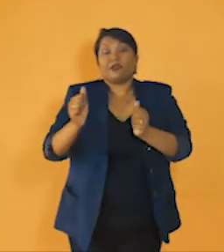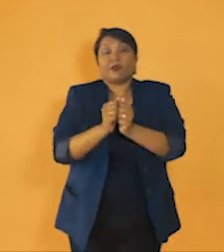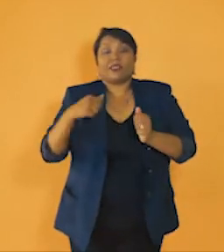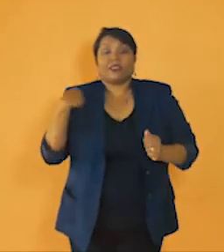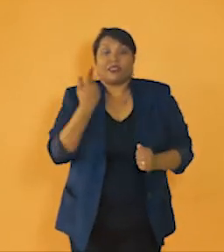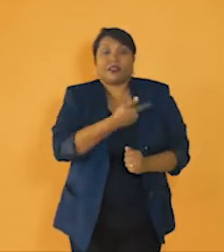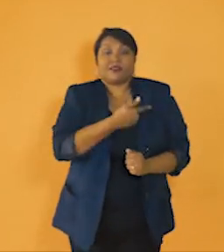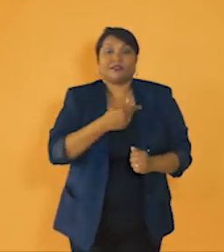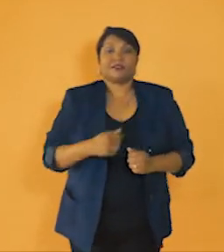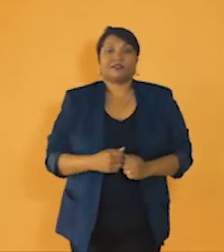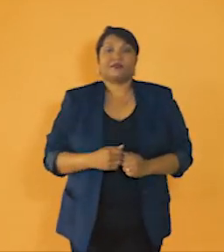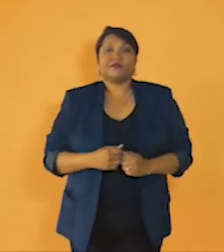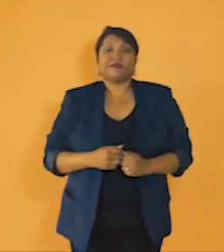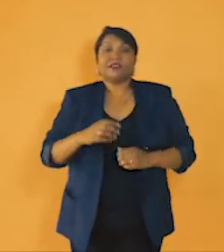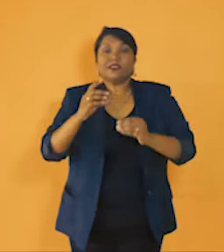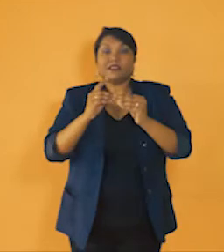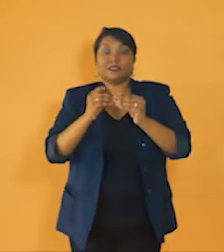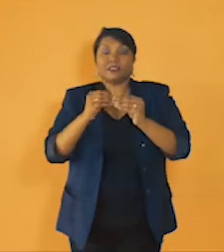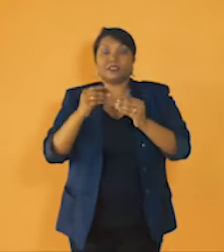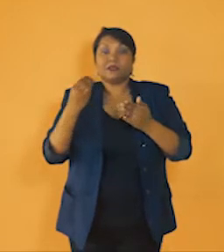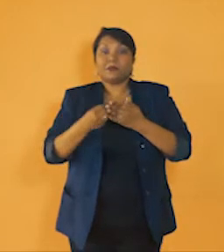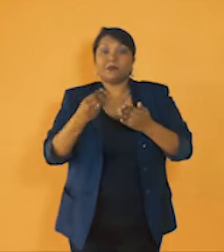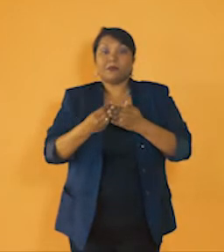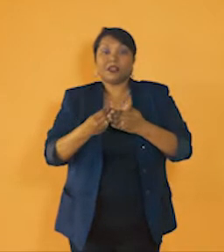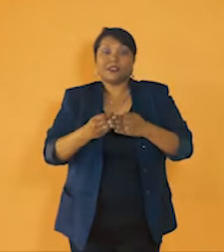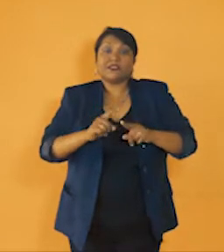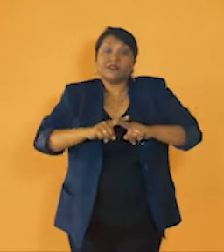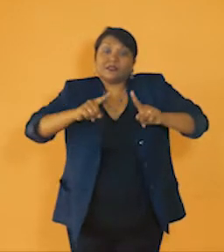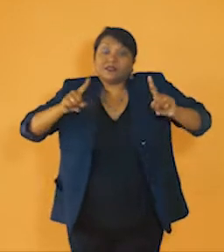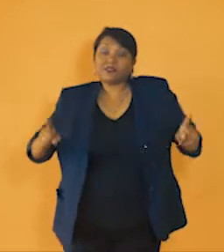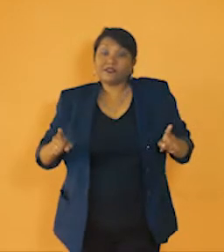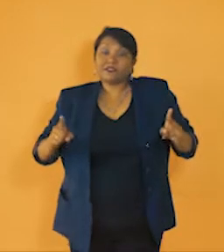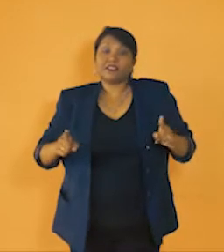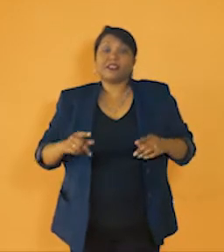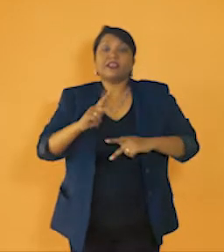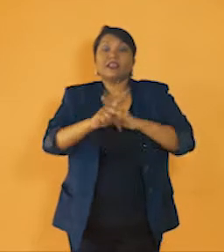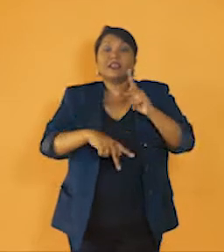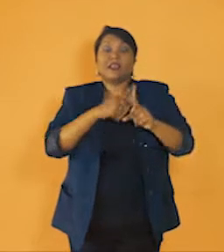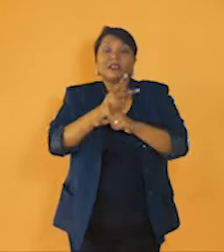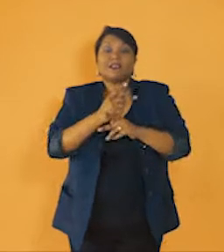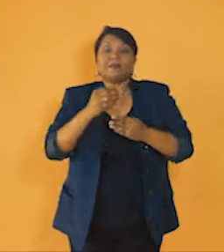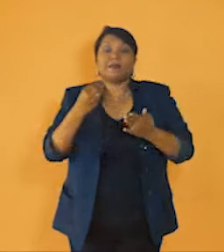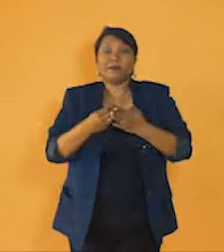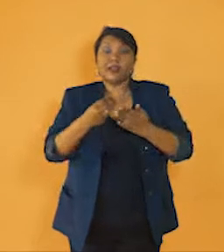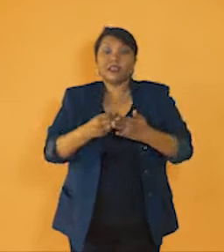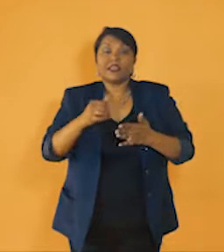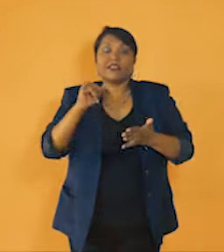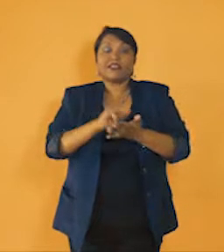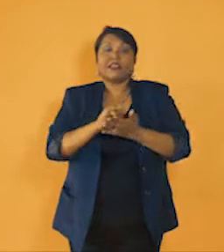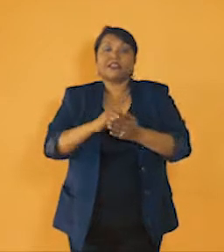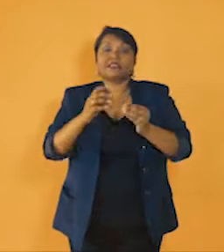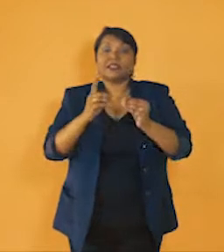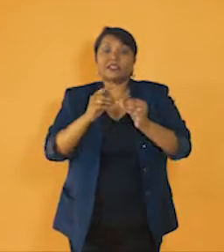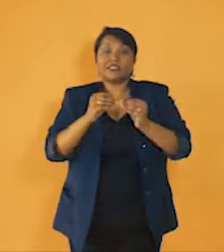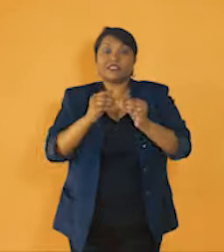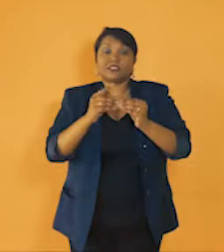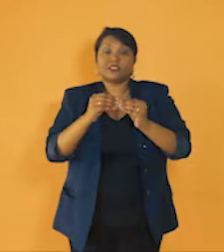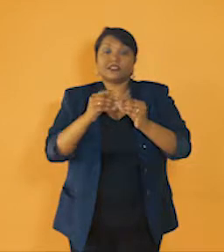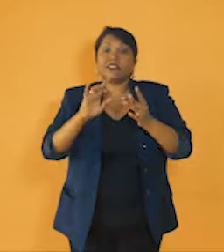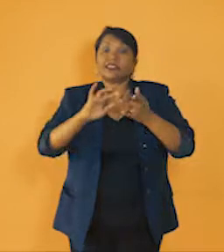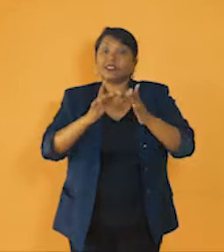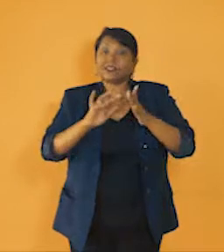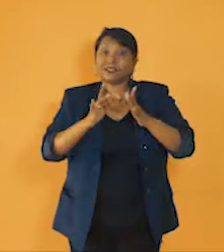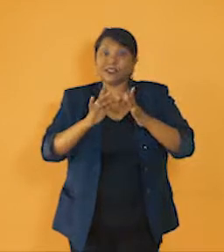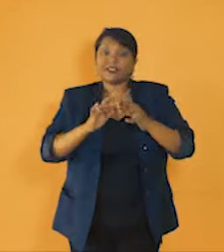wallets. Digital currency, however, is a type of currency available in digital form, not in